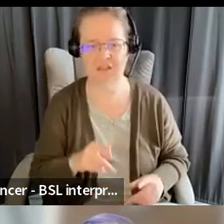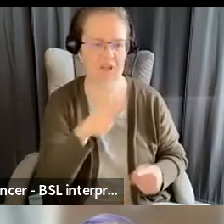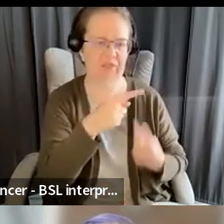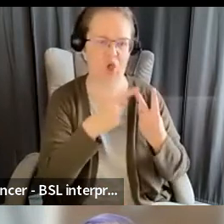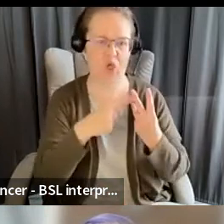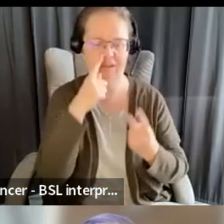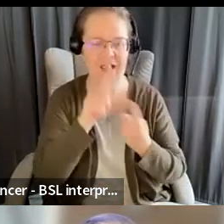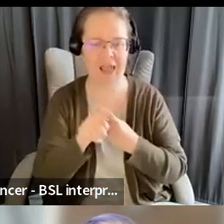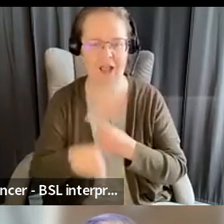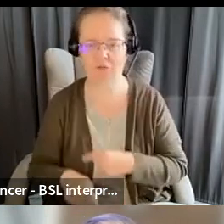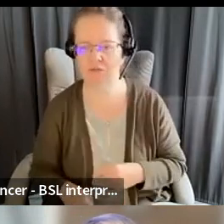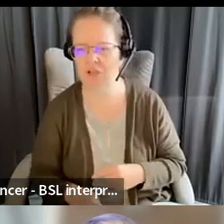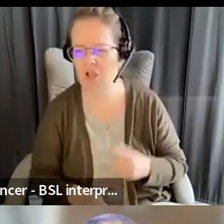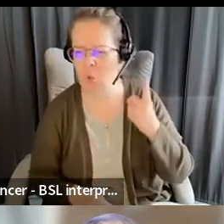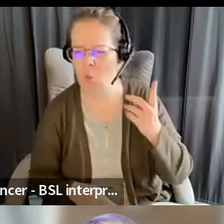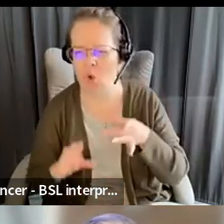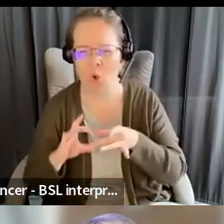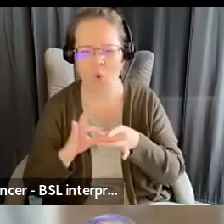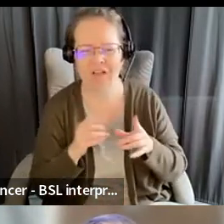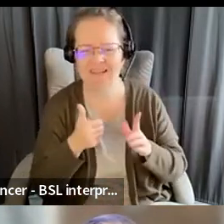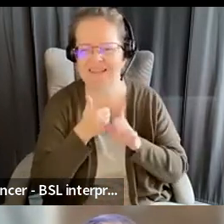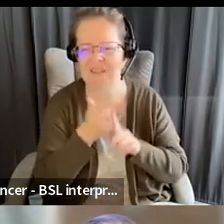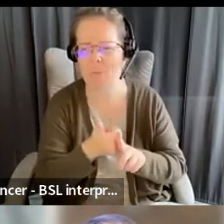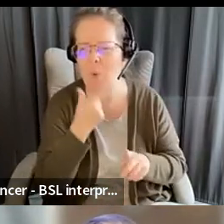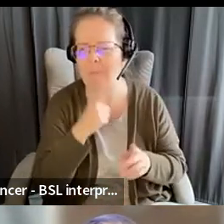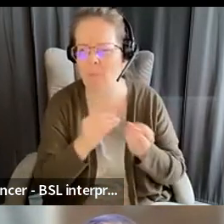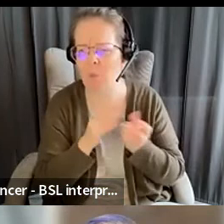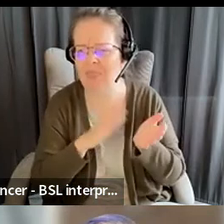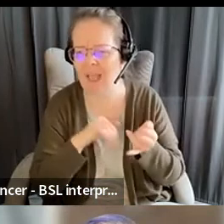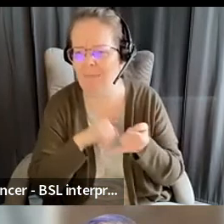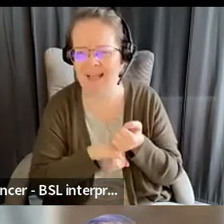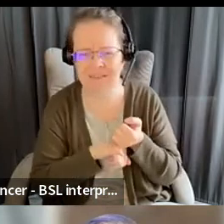and I know there's one particularly around, like, do you support people with MS? Yeah.